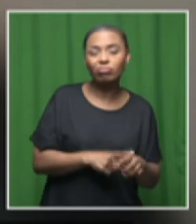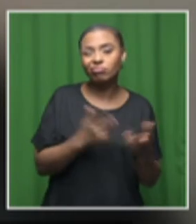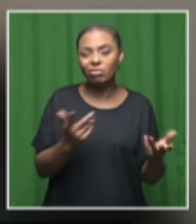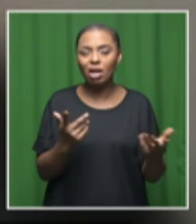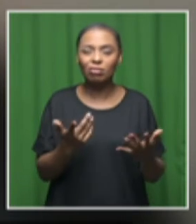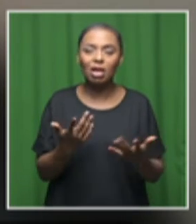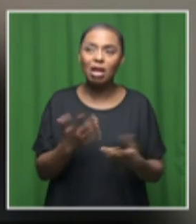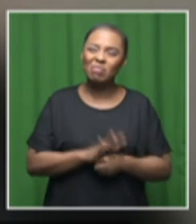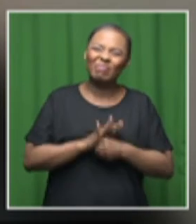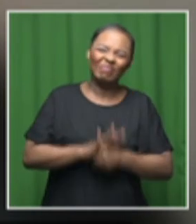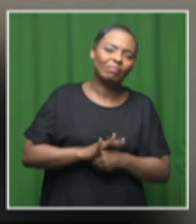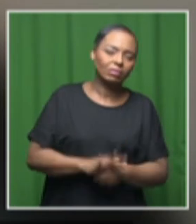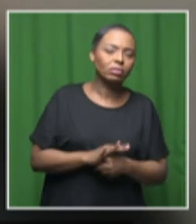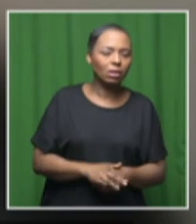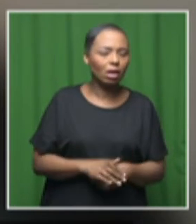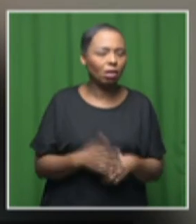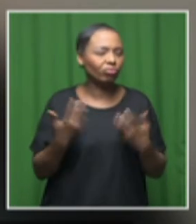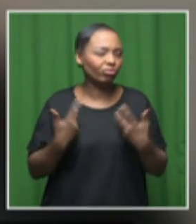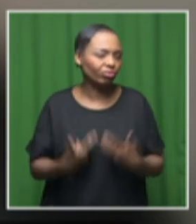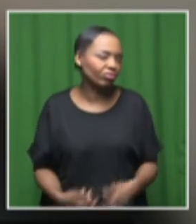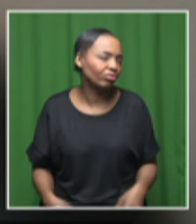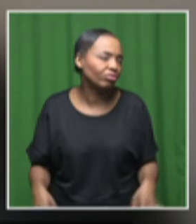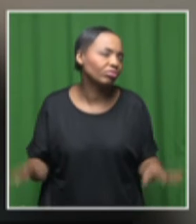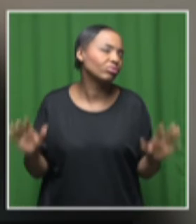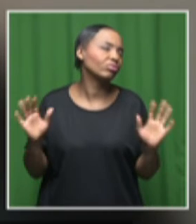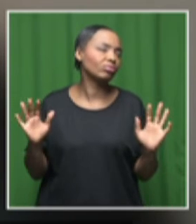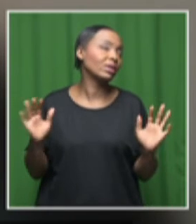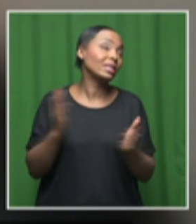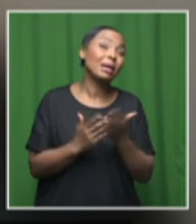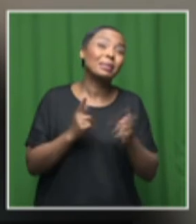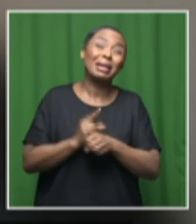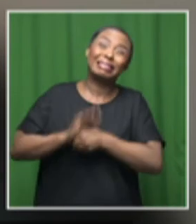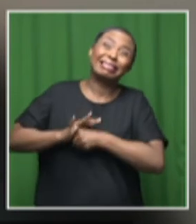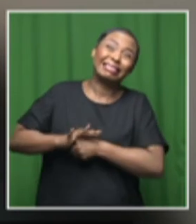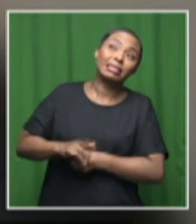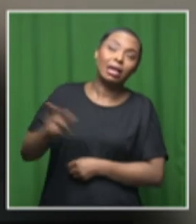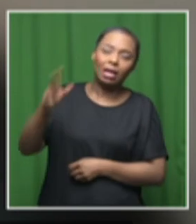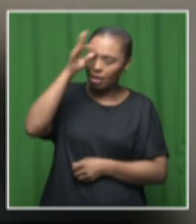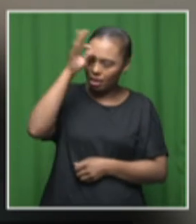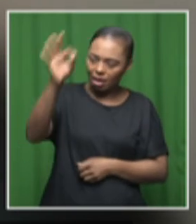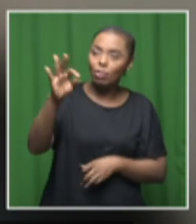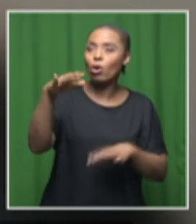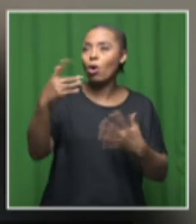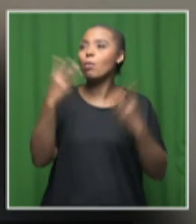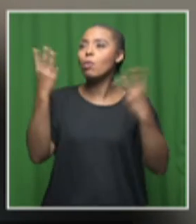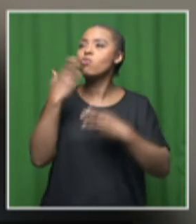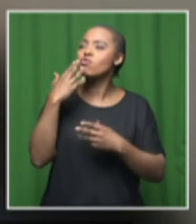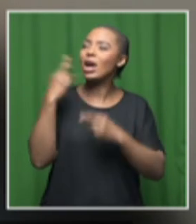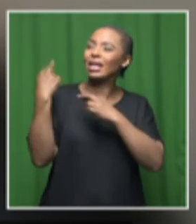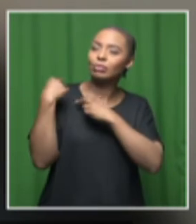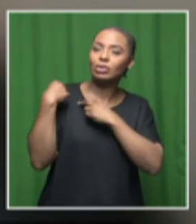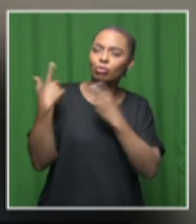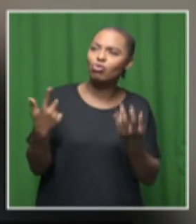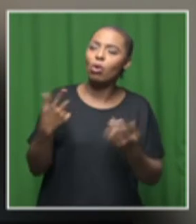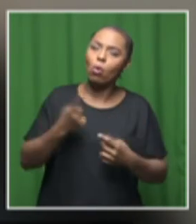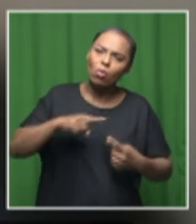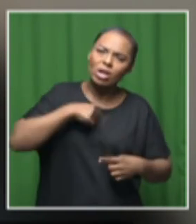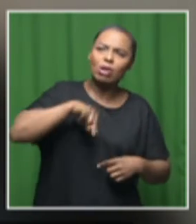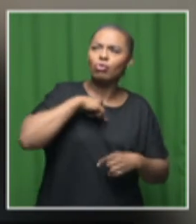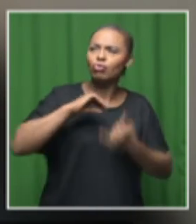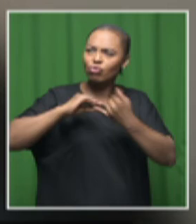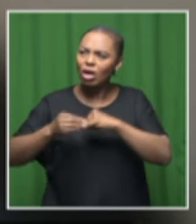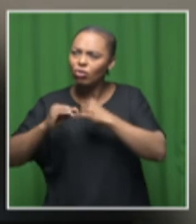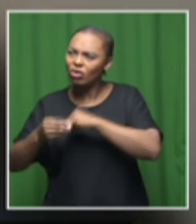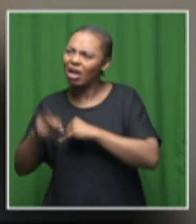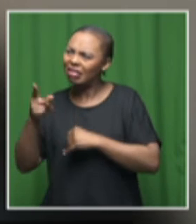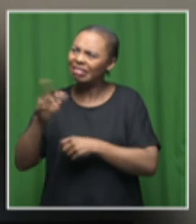stop the pressure on our government or people that are responsible, that we try and keep on the